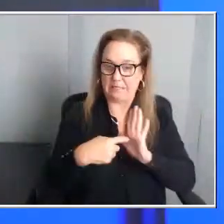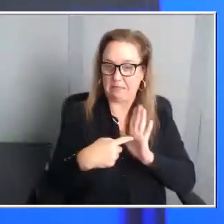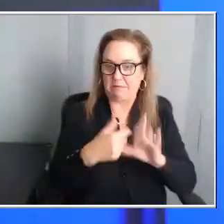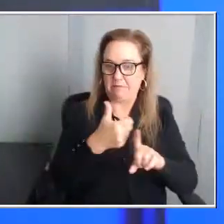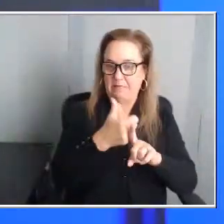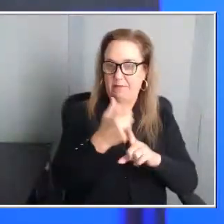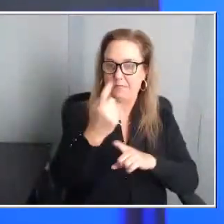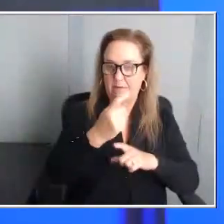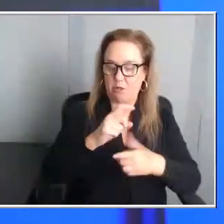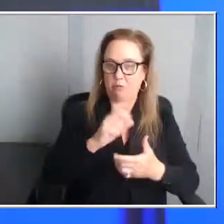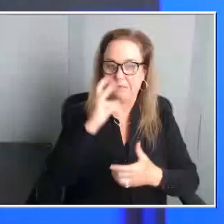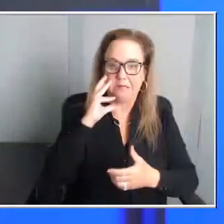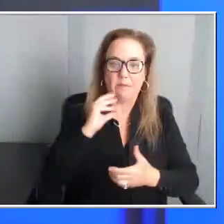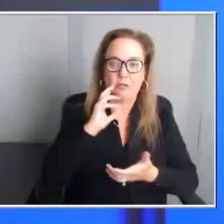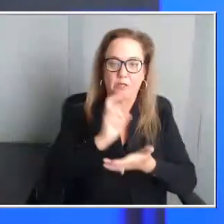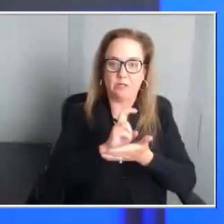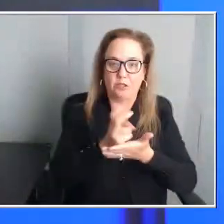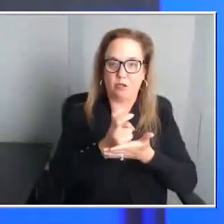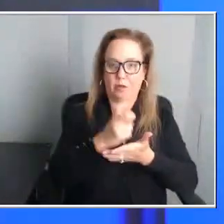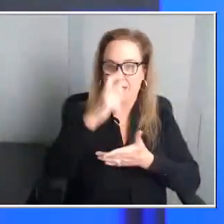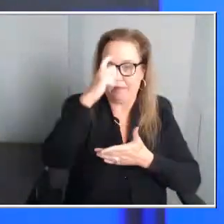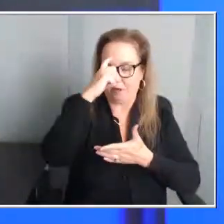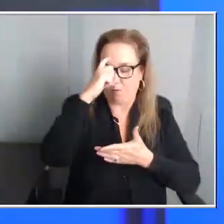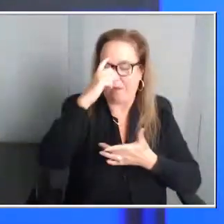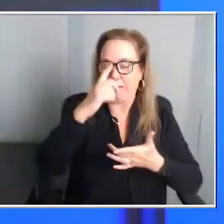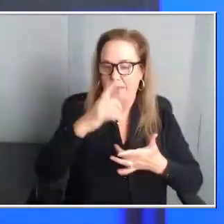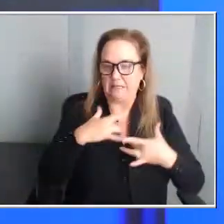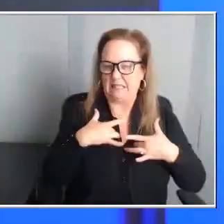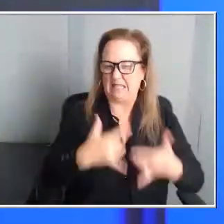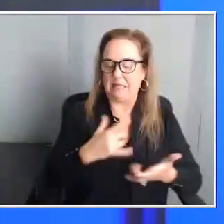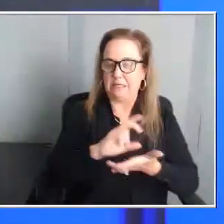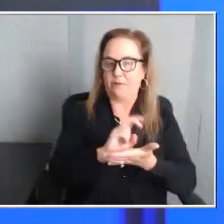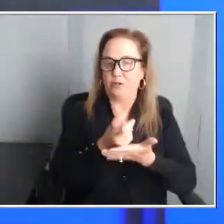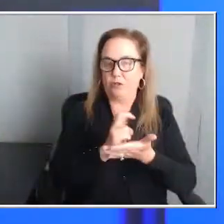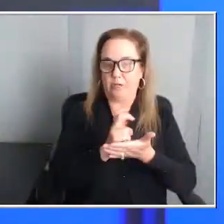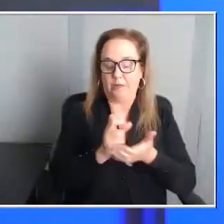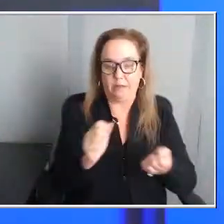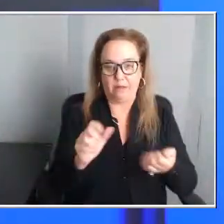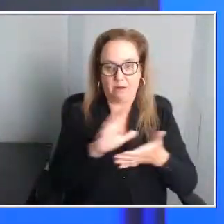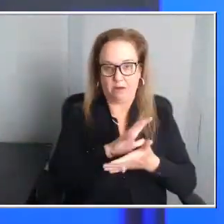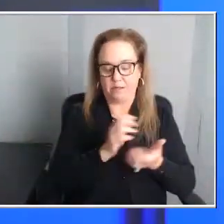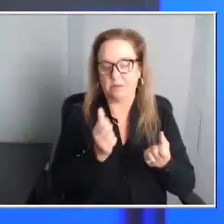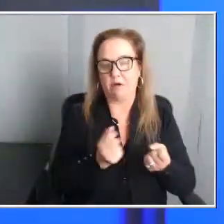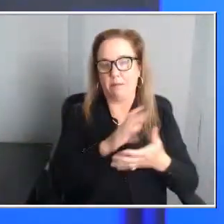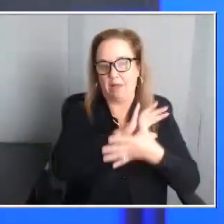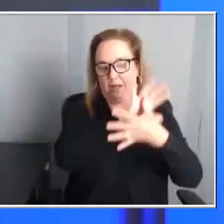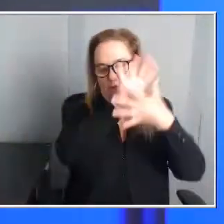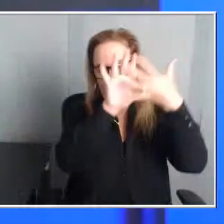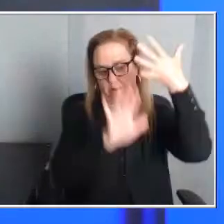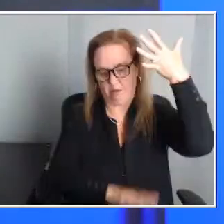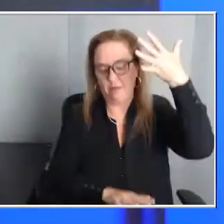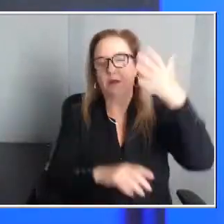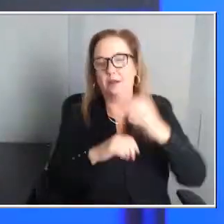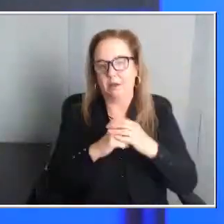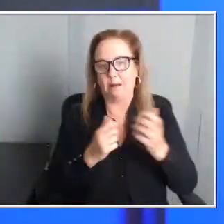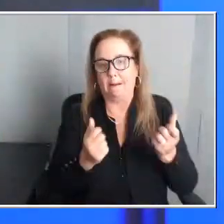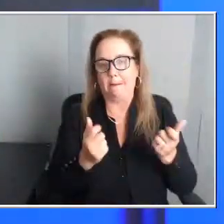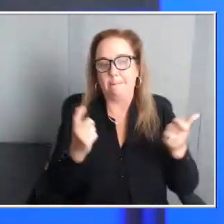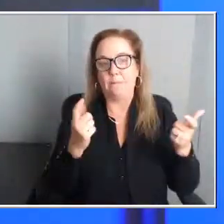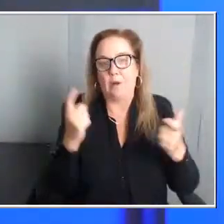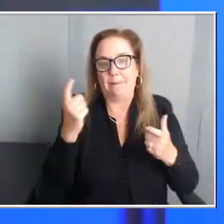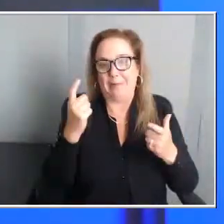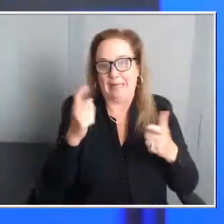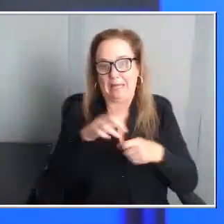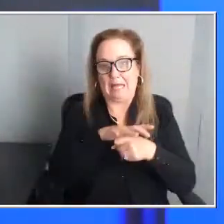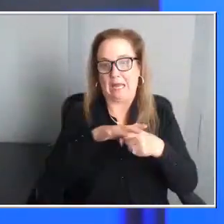has seizures. Their brain has a tendency for seizures. The causes are many. One big area